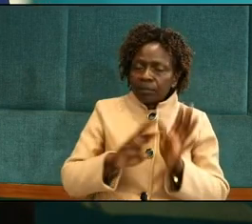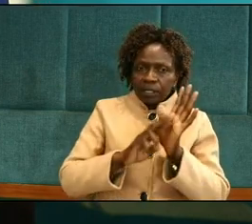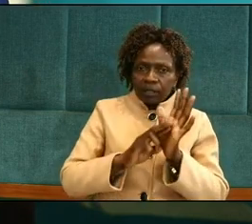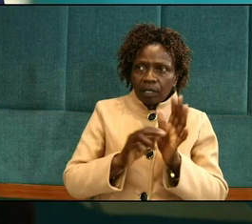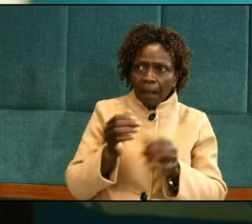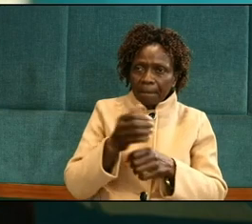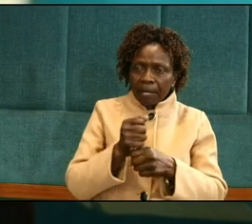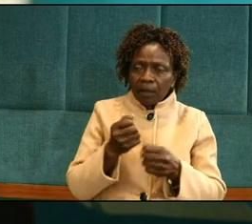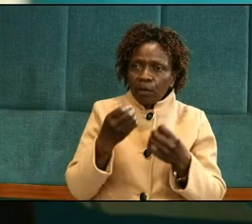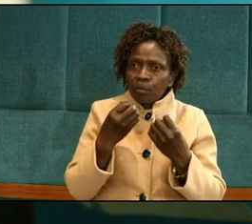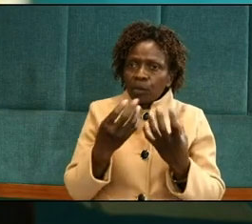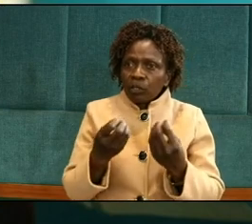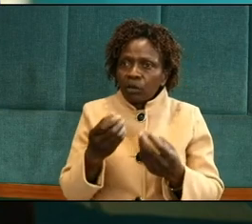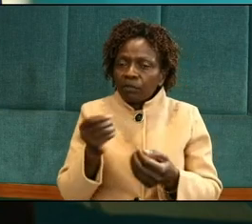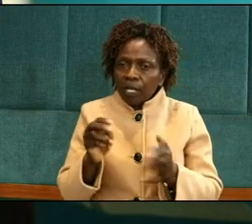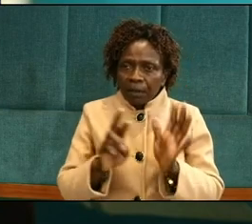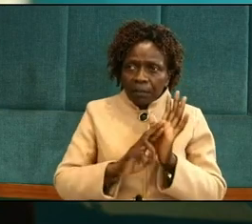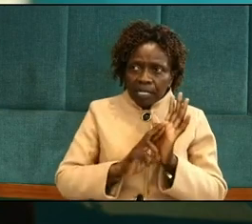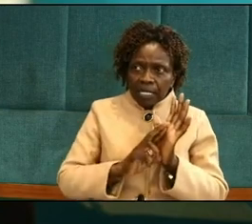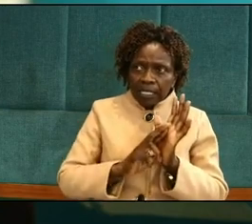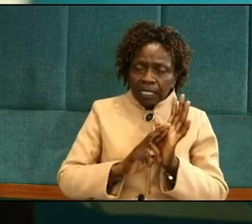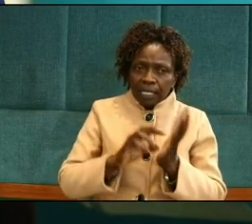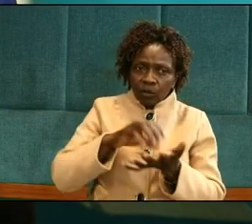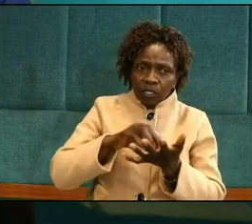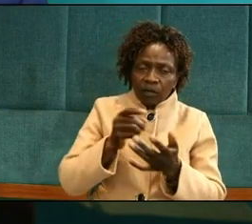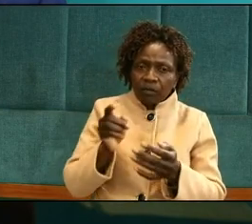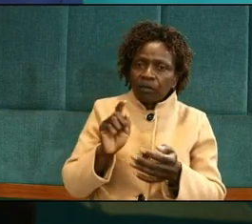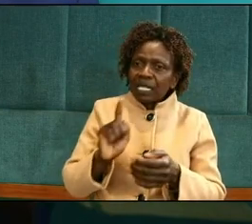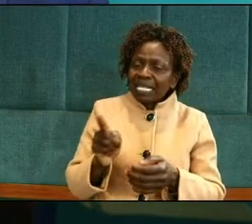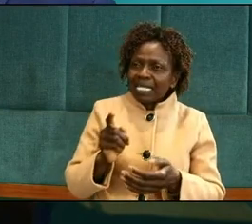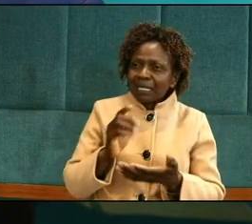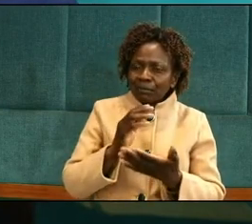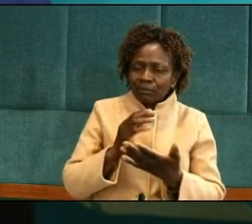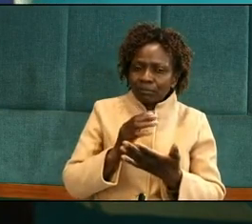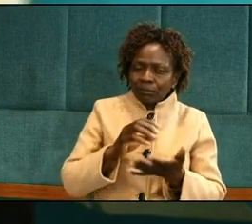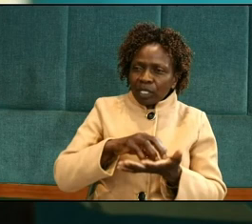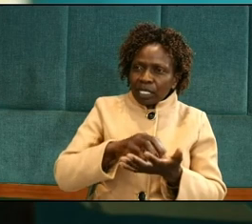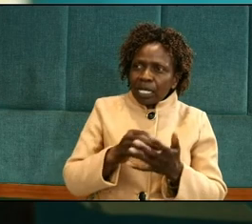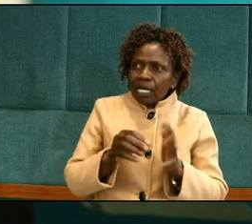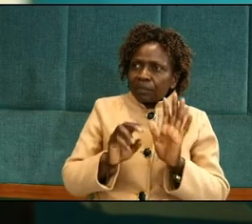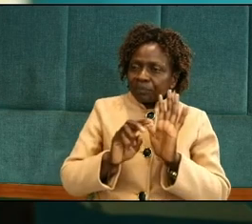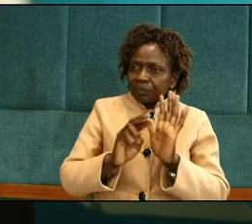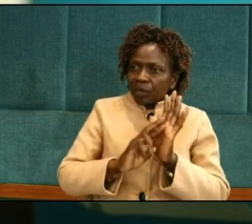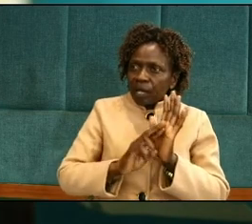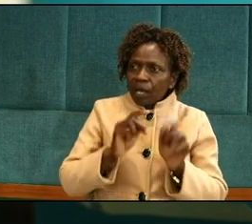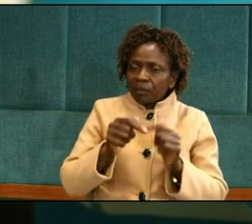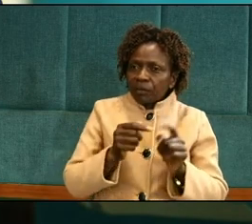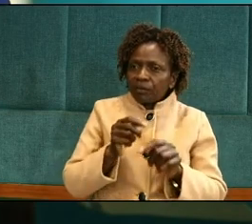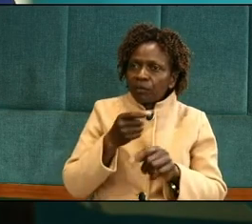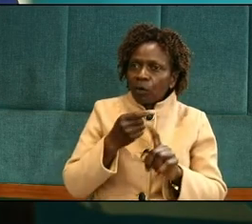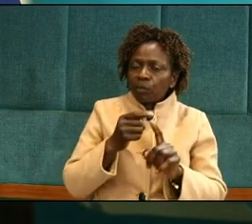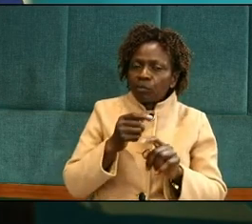I will make most of the aspect of this presentation comes from that book, the